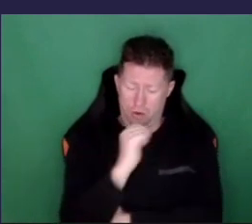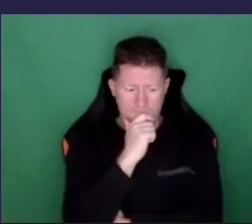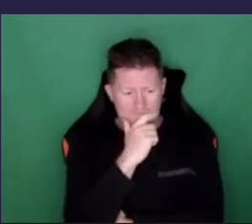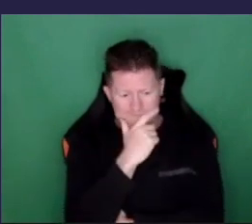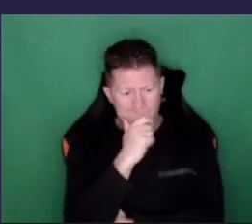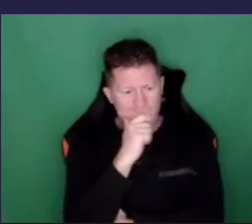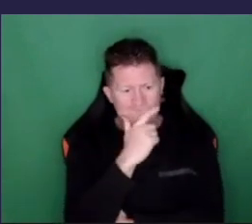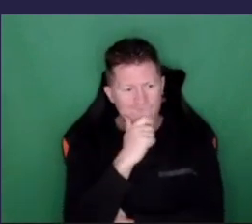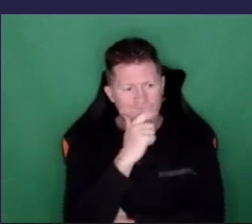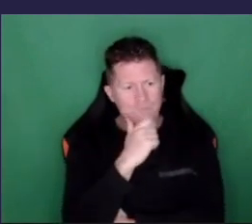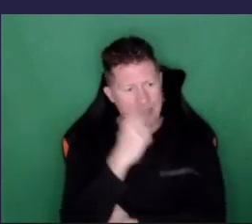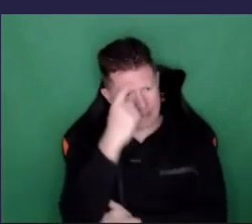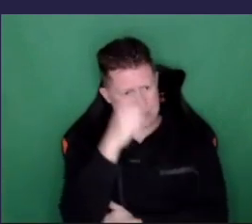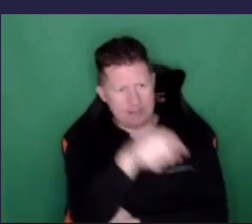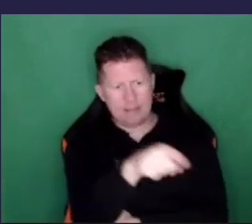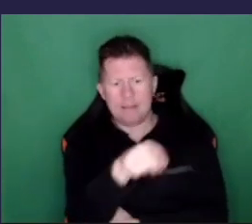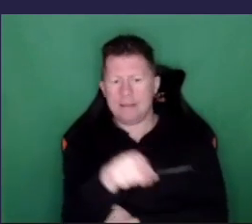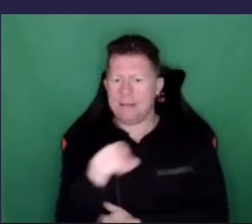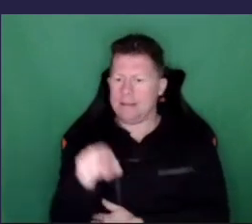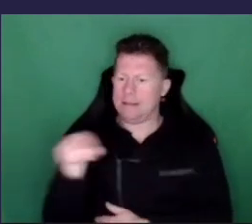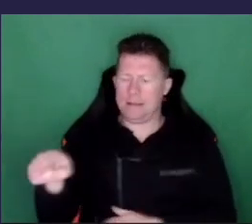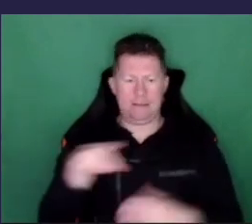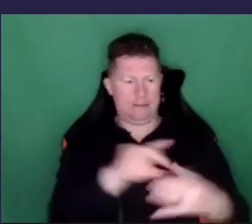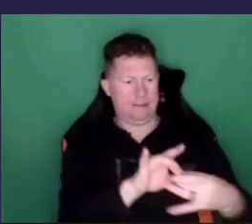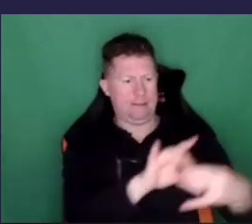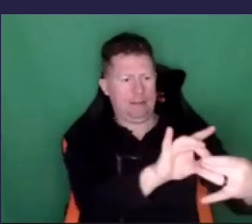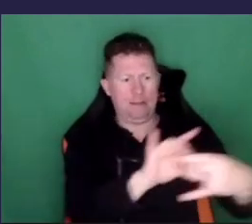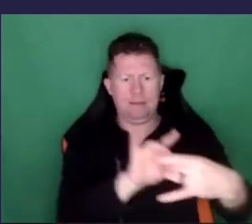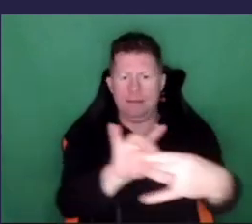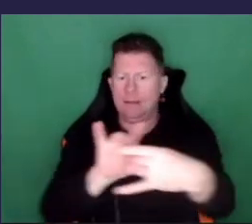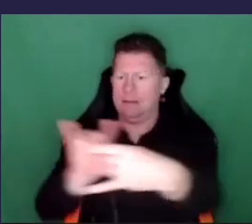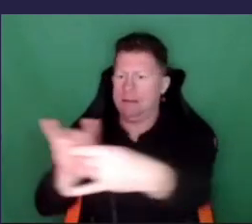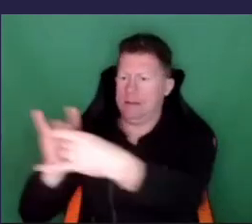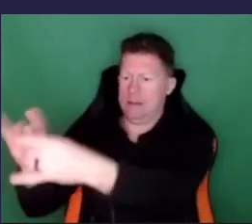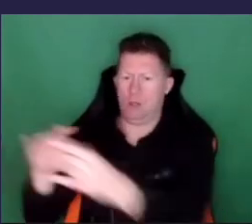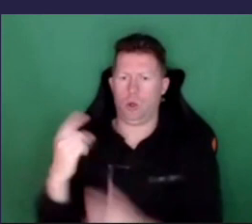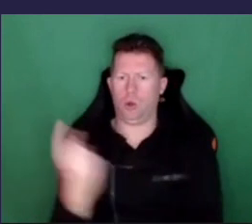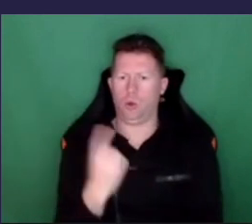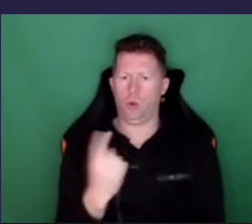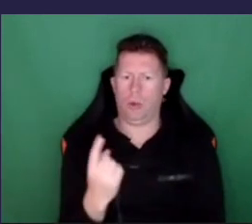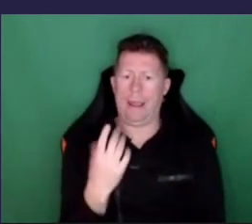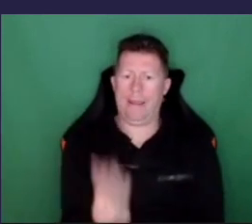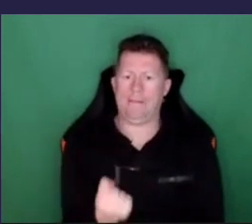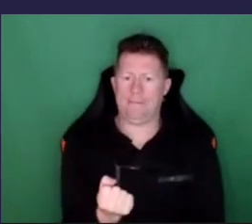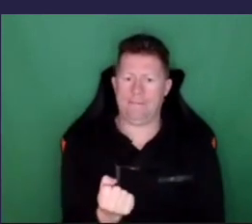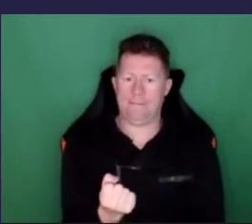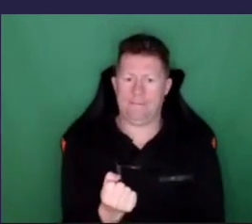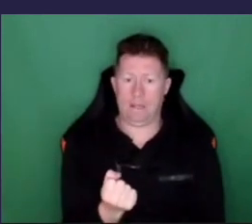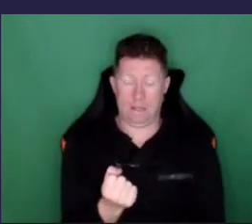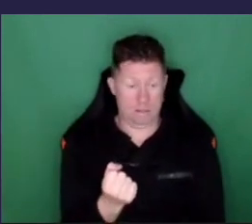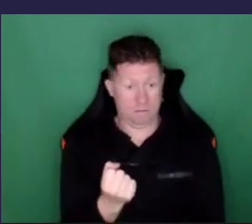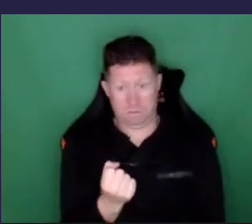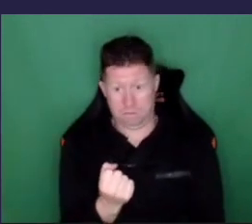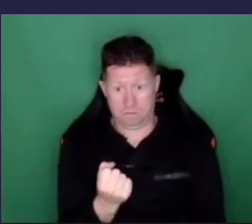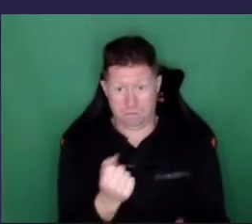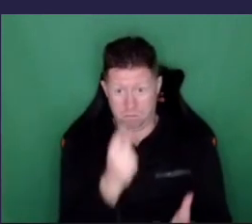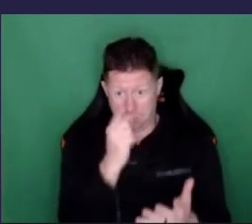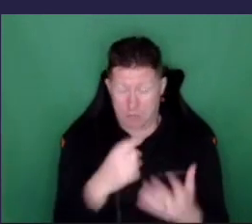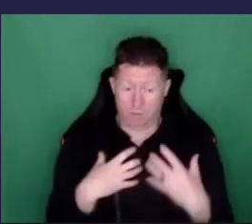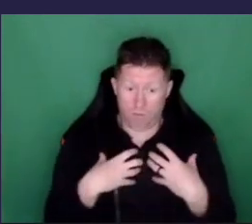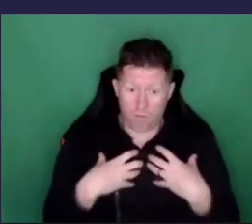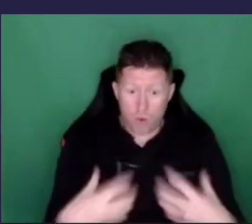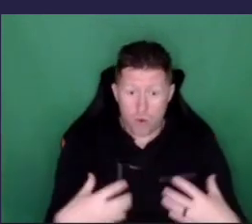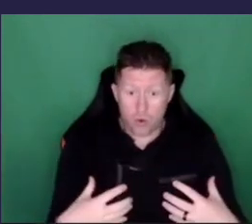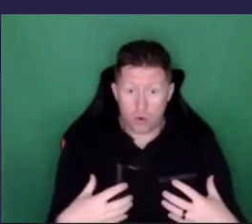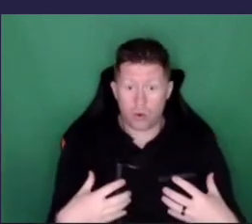existing connections. Who are they already connected to? And is there a way to help deepen or expand